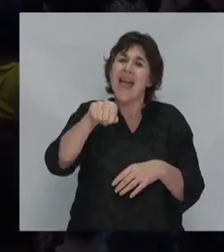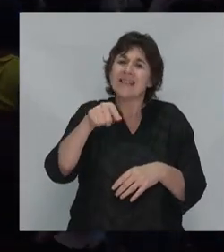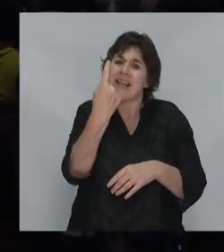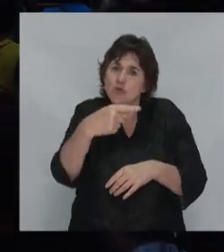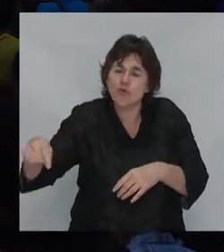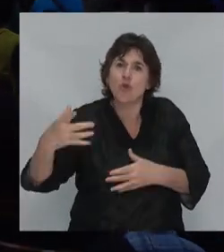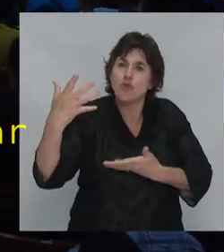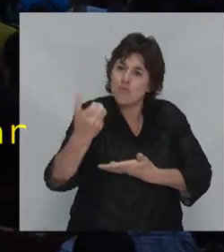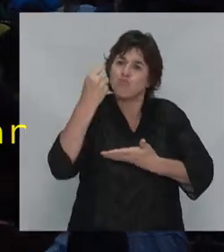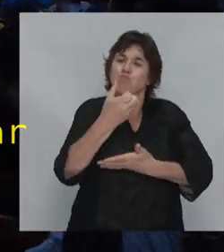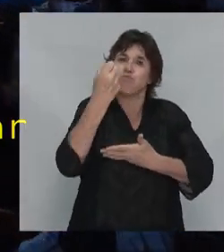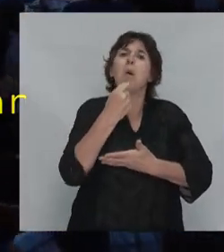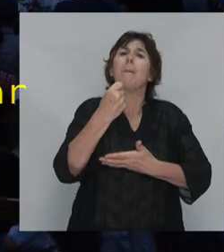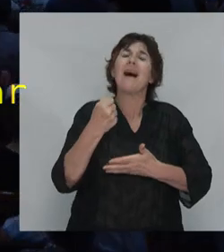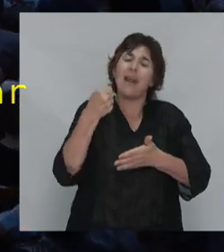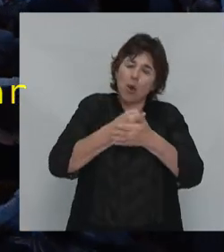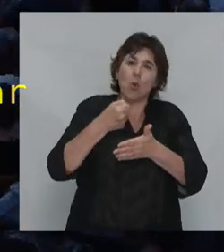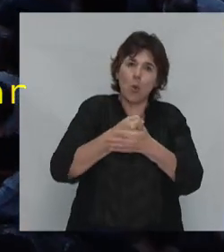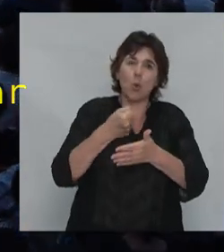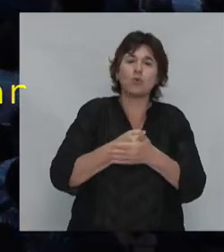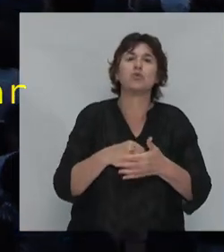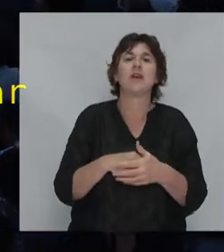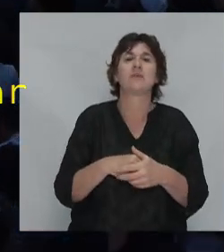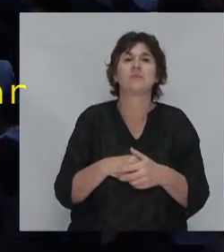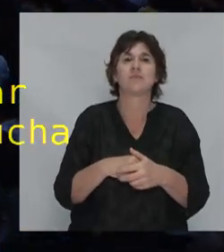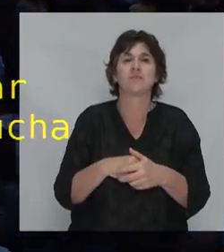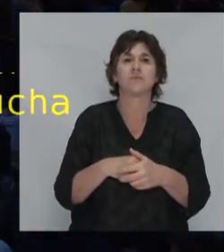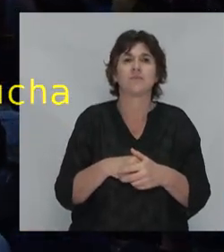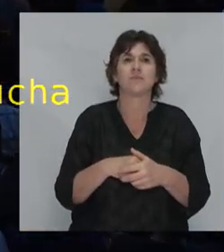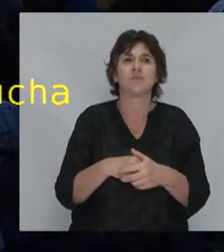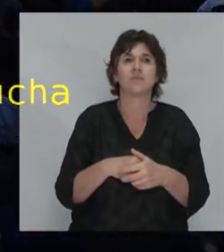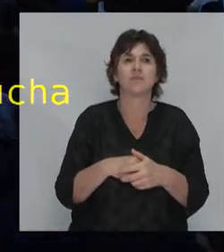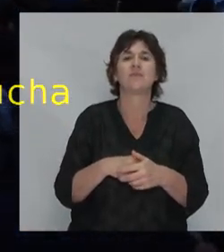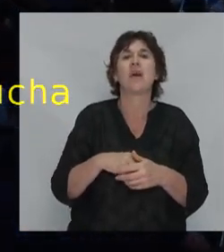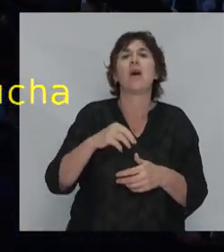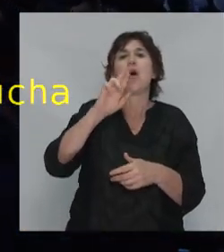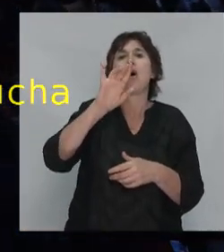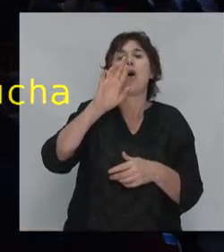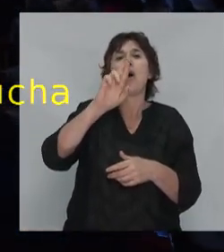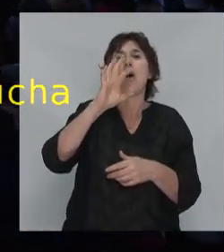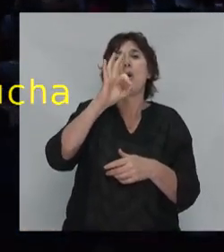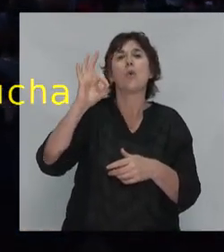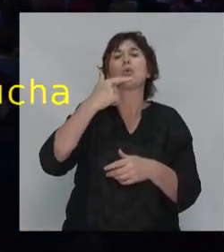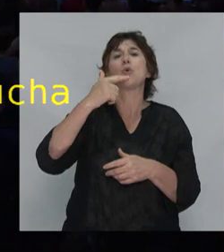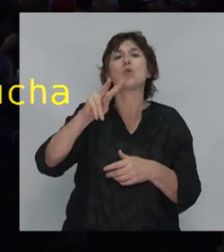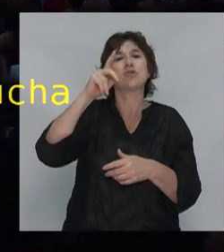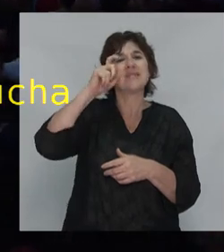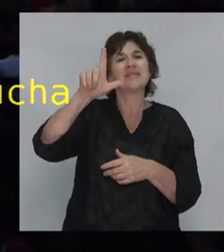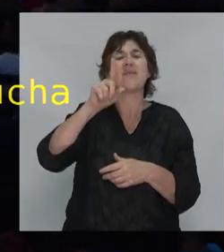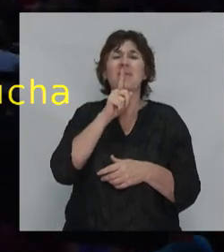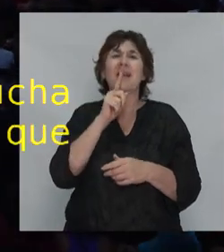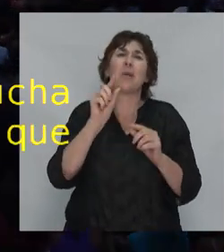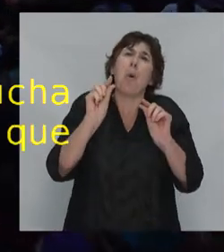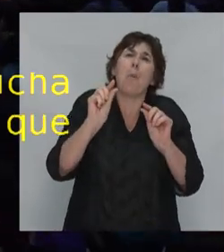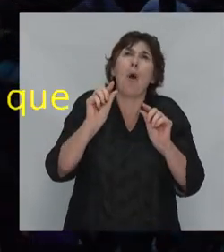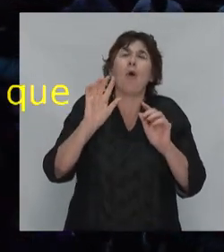I want to close with a quote from Eleanor Roosevelt, a little bit out of context, but she was one of